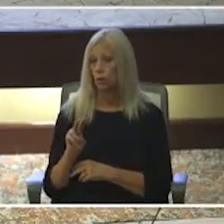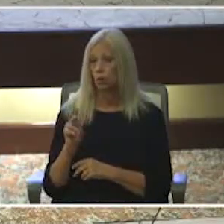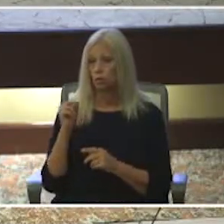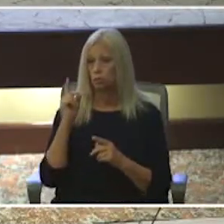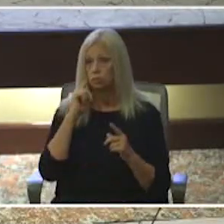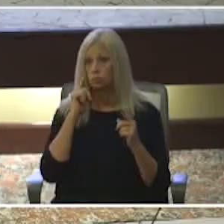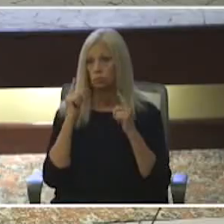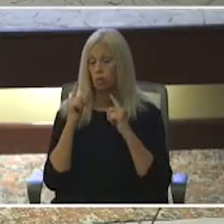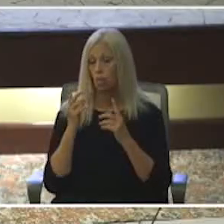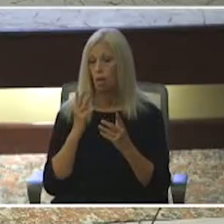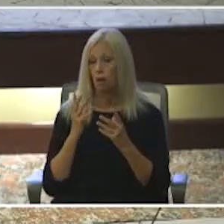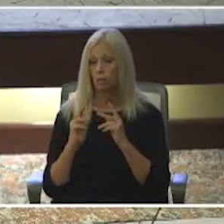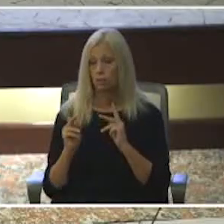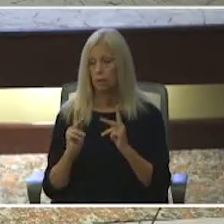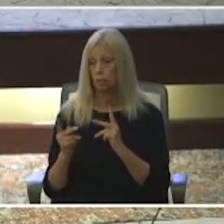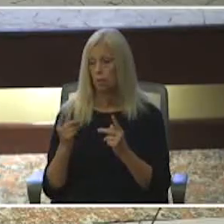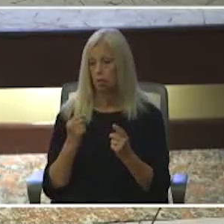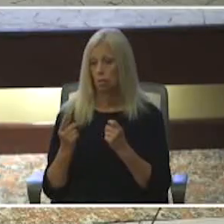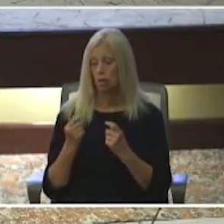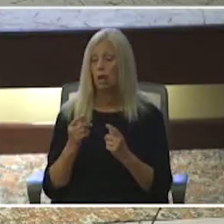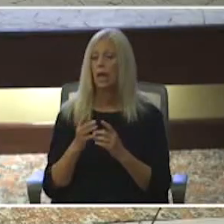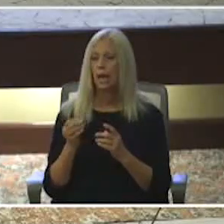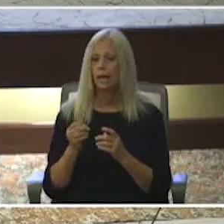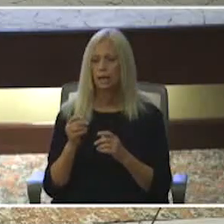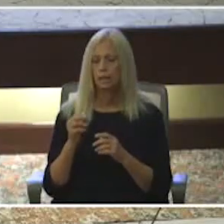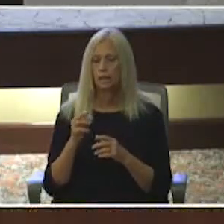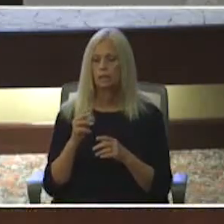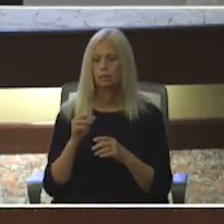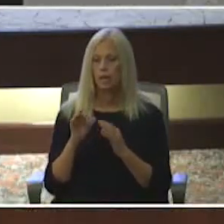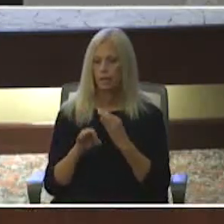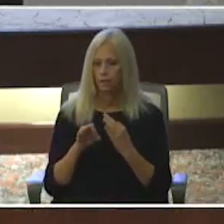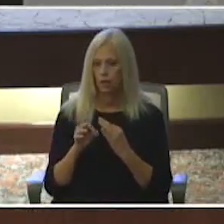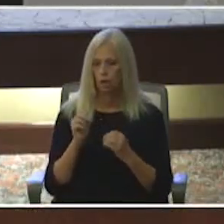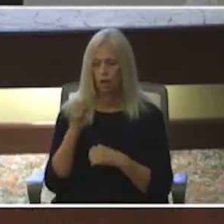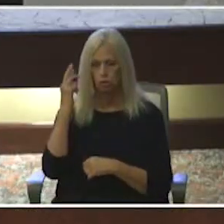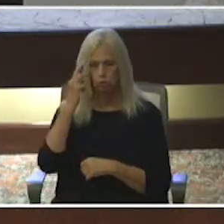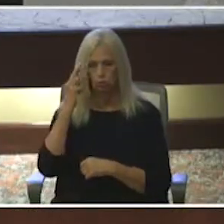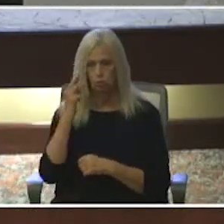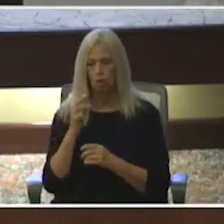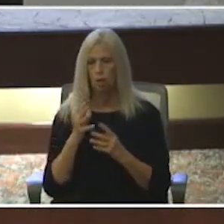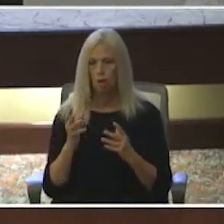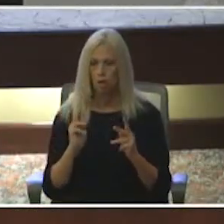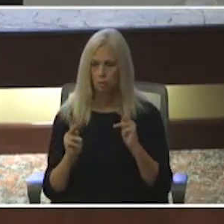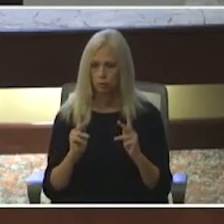from a lot of people with the fair and rodeo concern that, and so appreciate you all kind of navigating that.